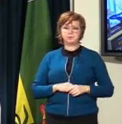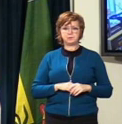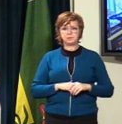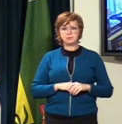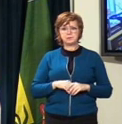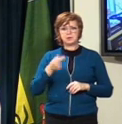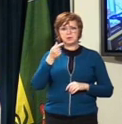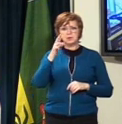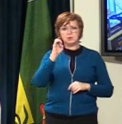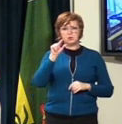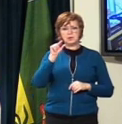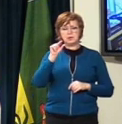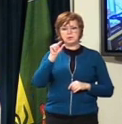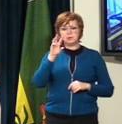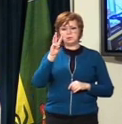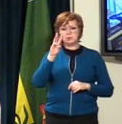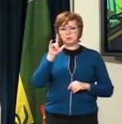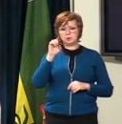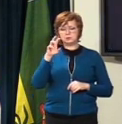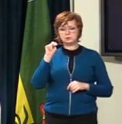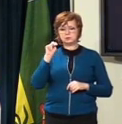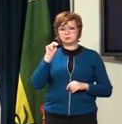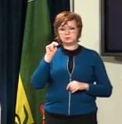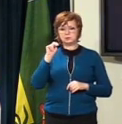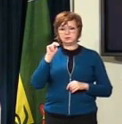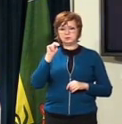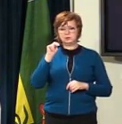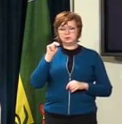We have Greg Wilson with Radio Canada.